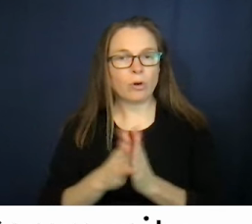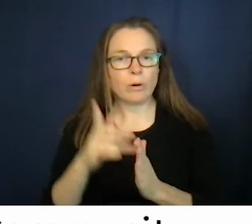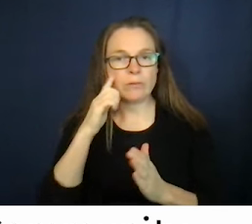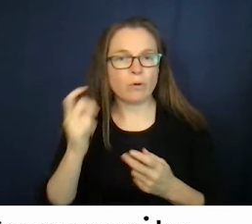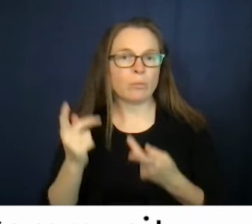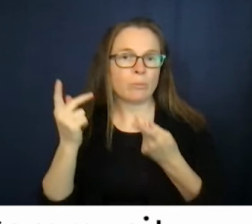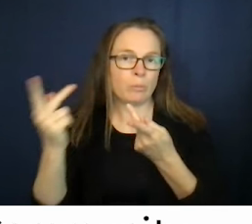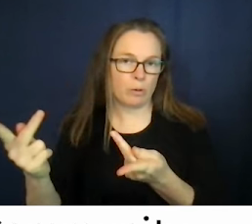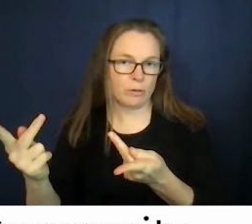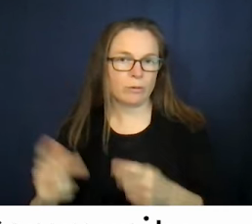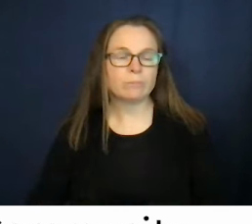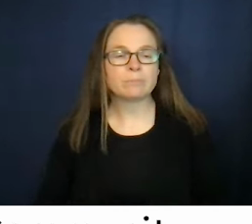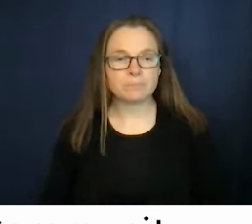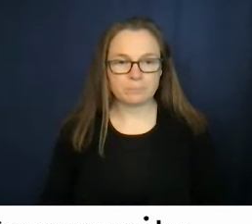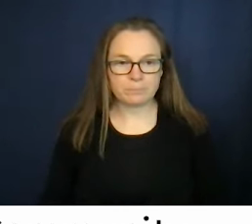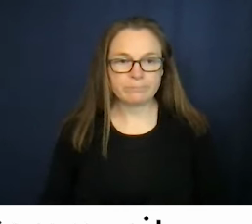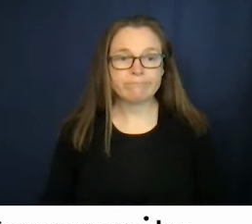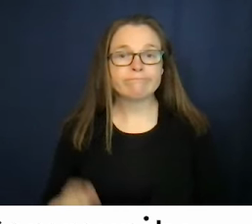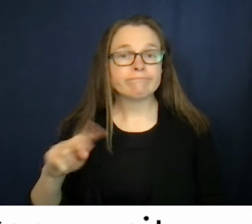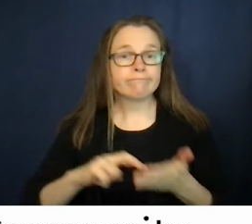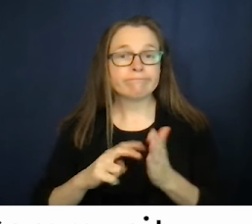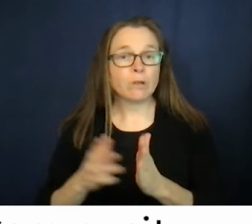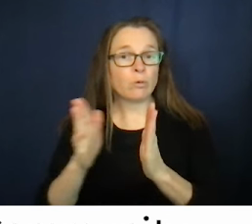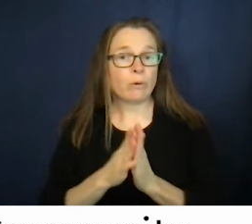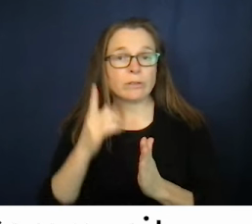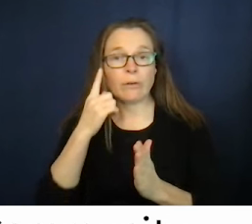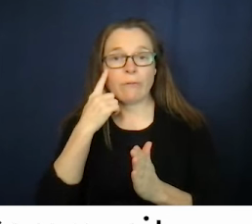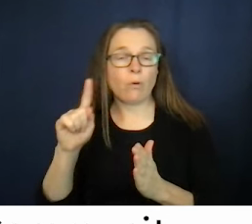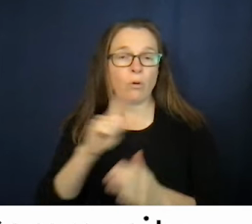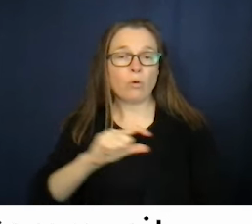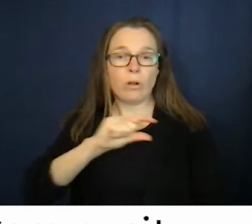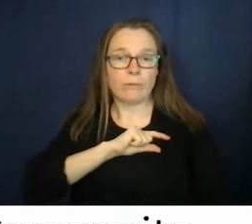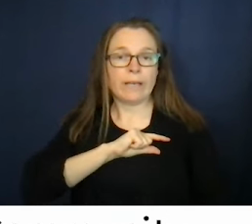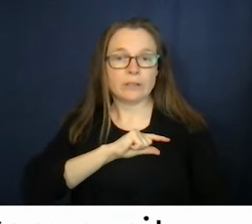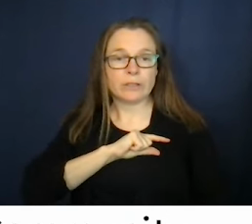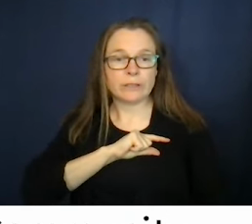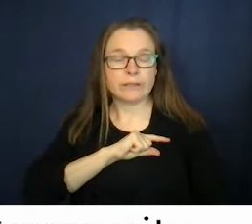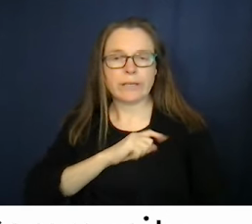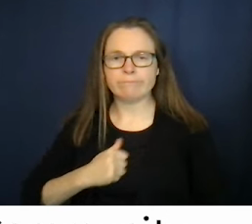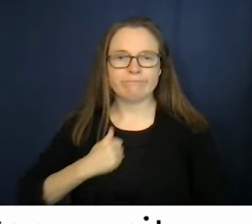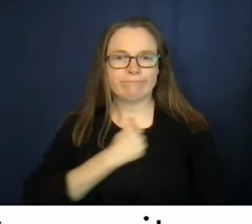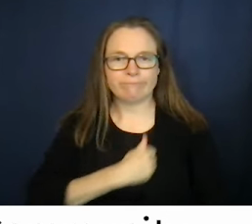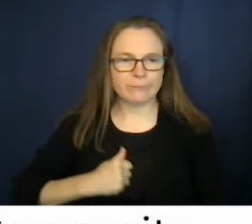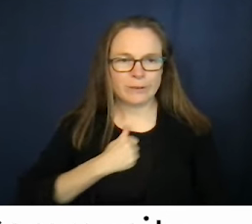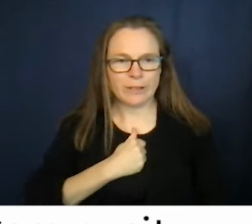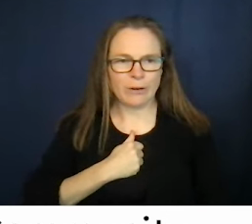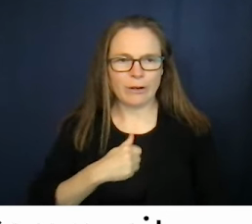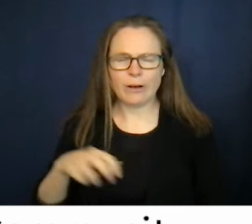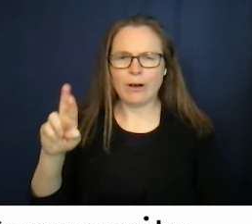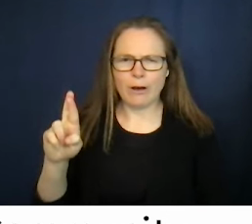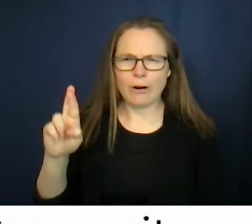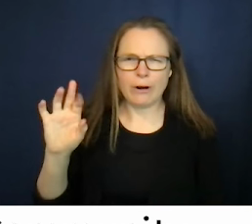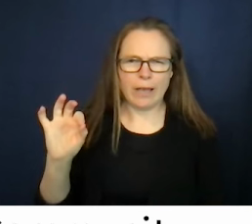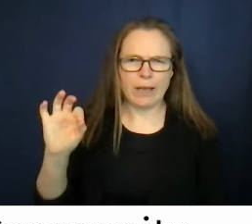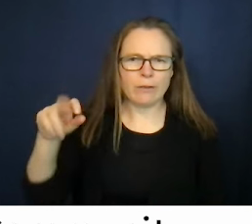otherwise known as RFPQ, is the request for programmatic qualifications. And my apologies for saying request for proposal.